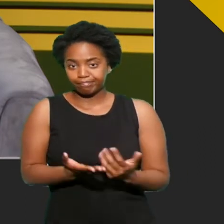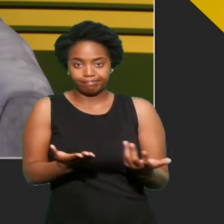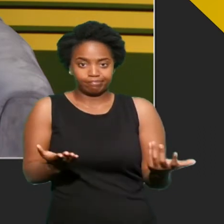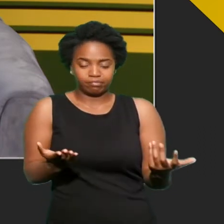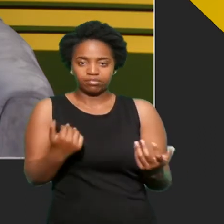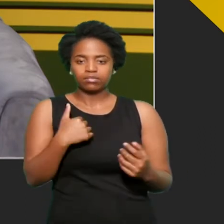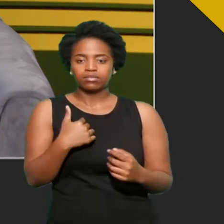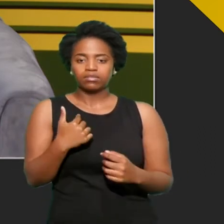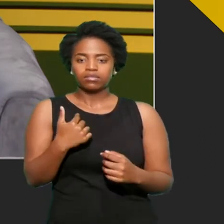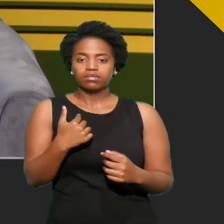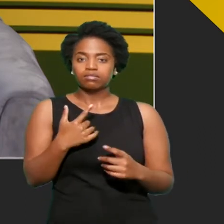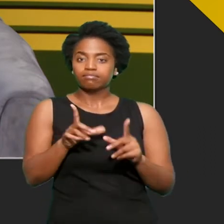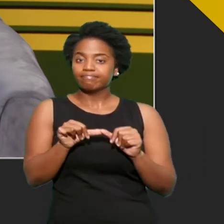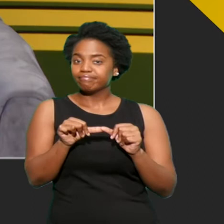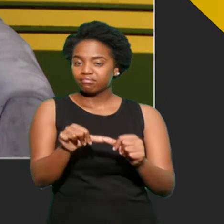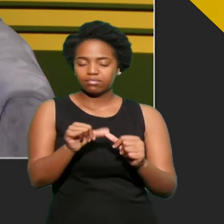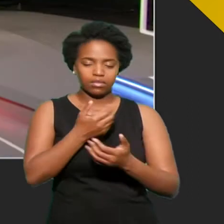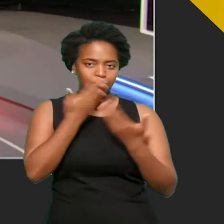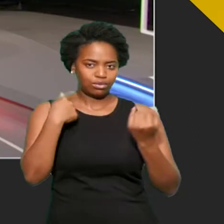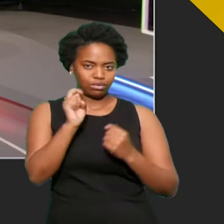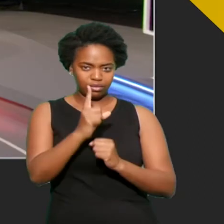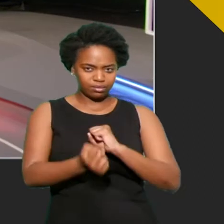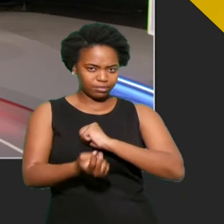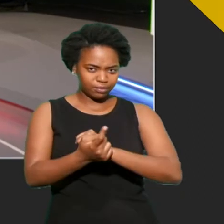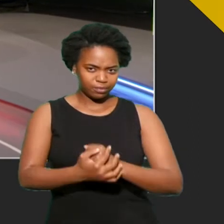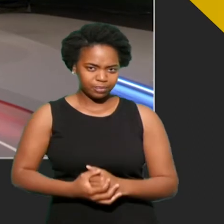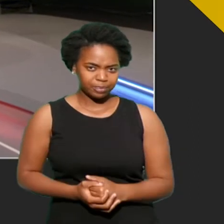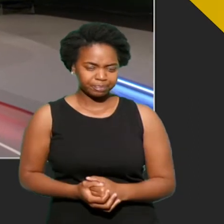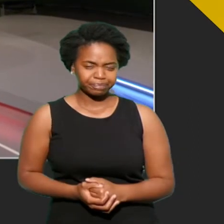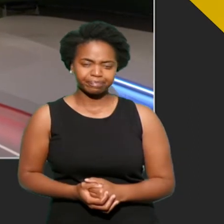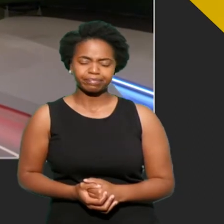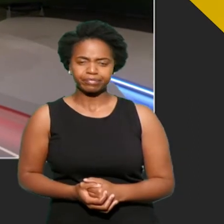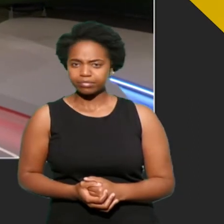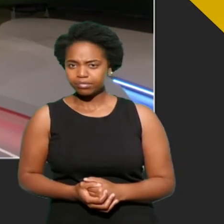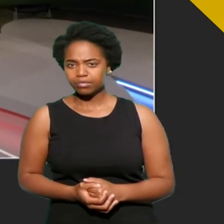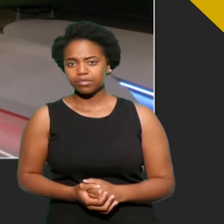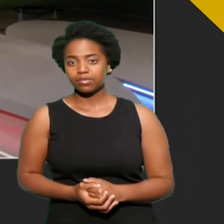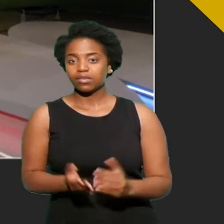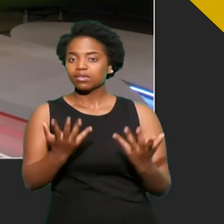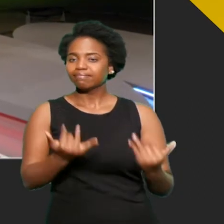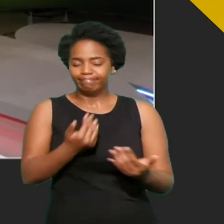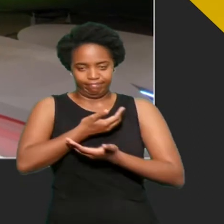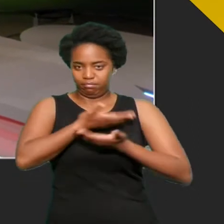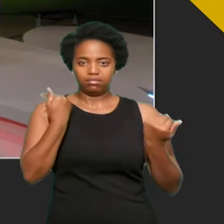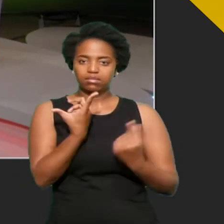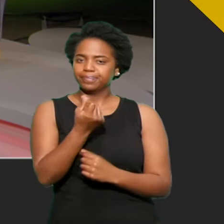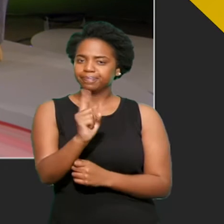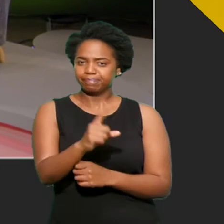sakhuza before wathi yamxolela usabuyela futhi so angisazi